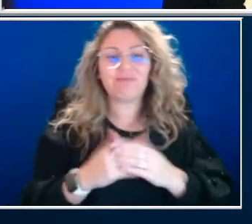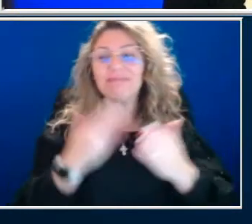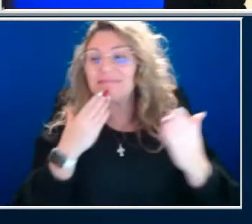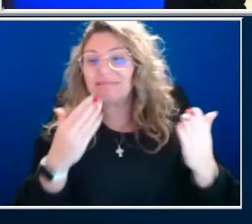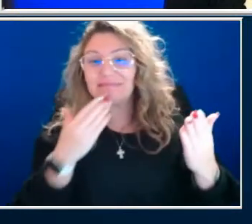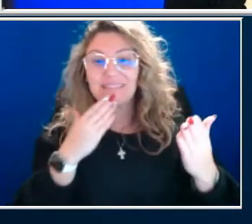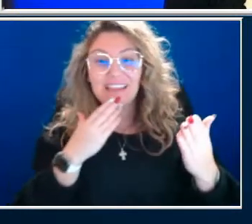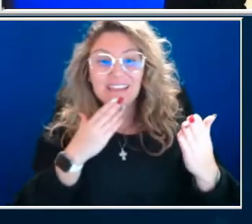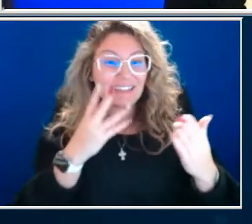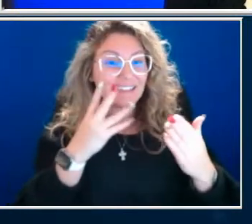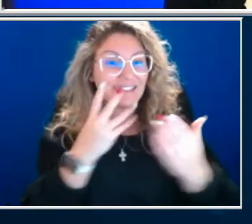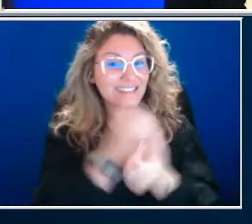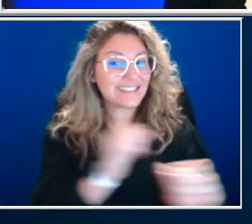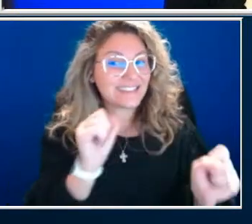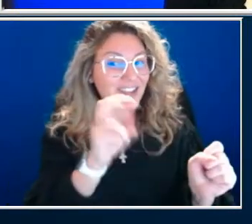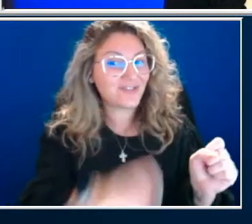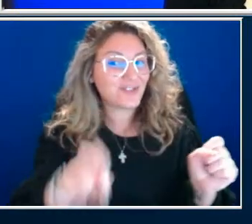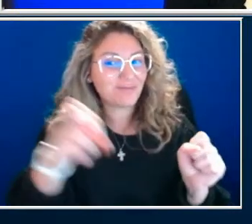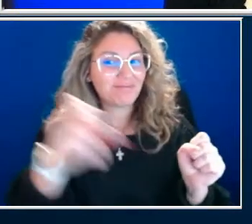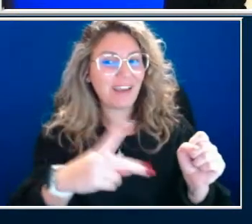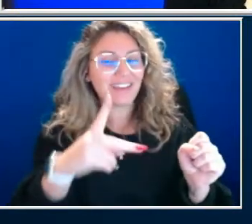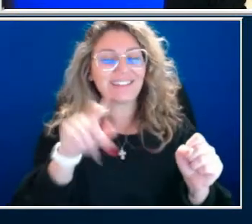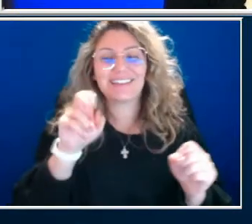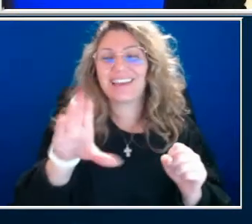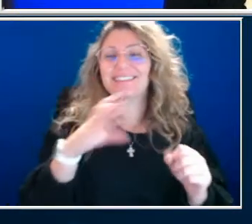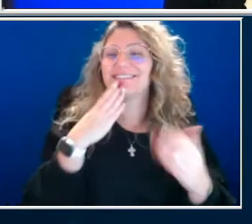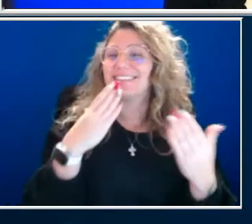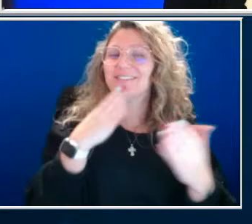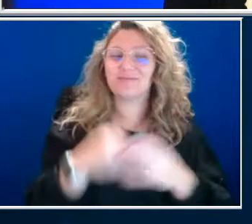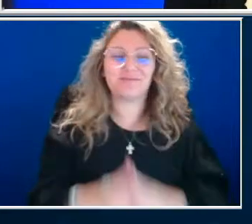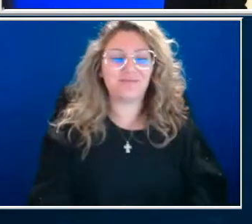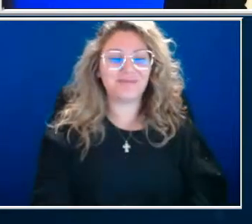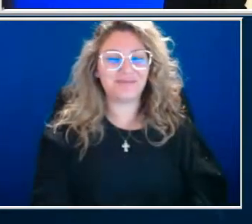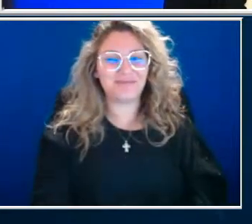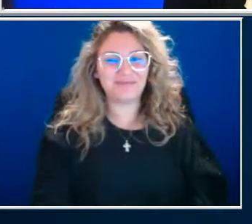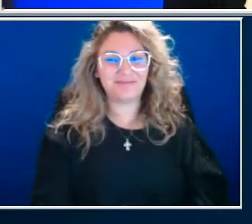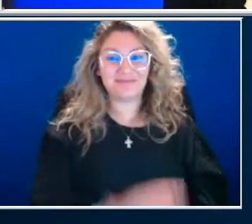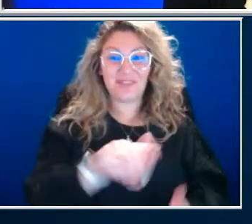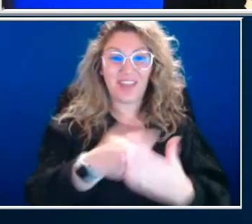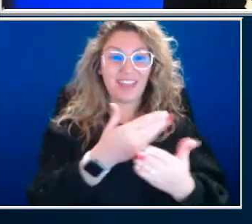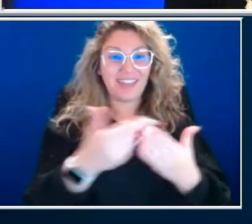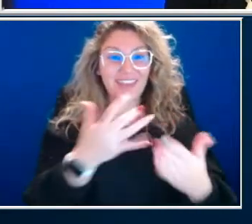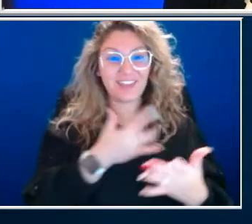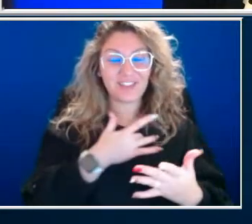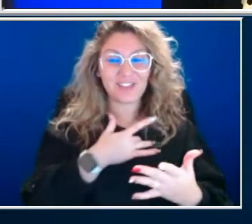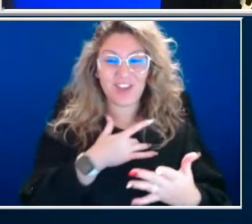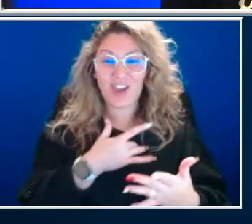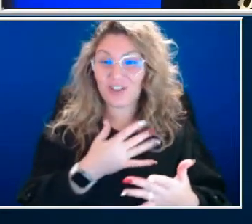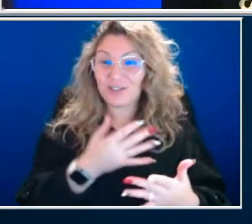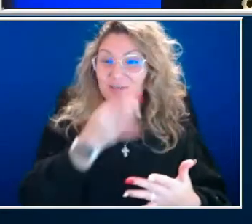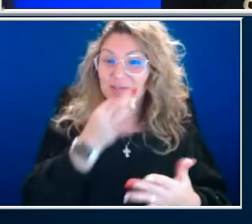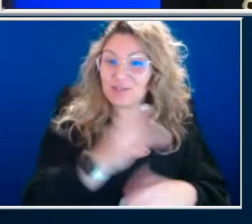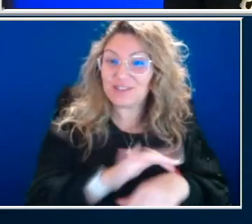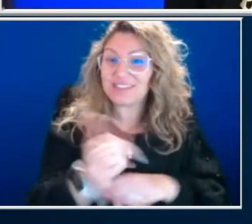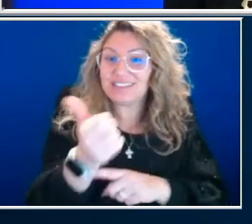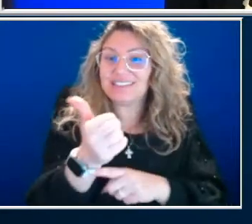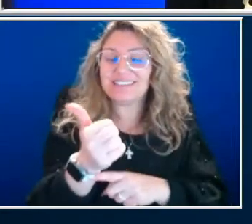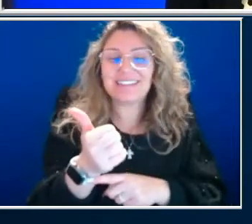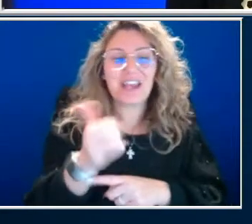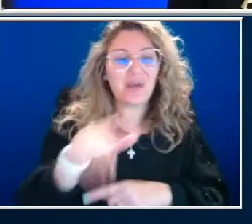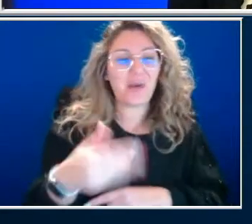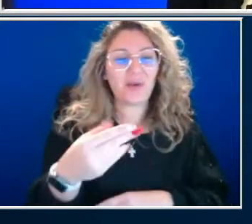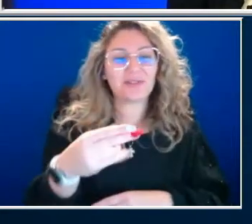back to Kansas City. Thank you. All Things Heart is coming up at 10 a.m. Host Alexis Del Cid joins us now with a